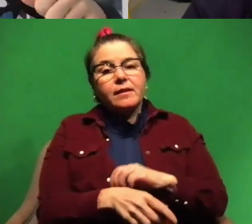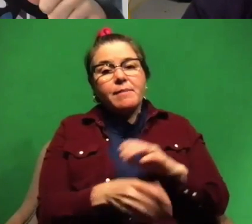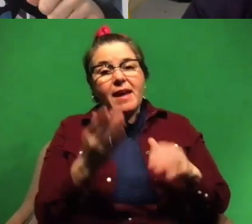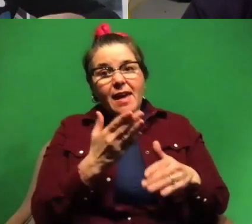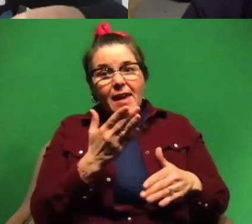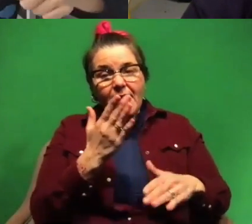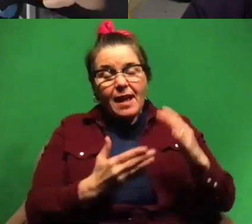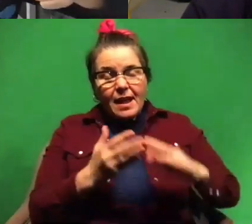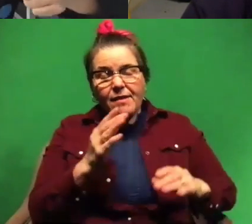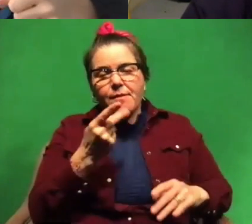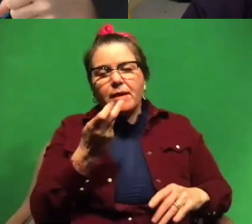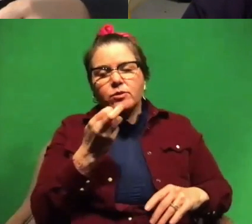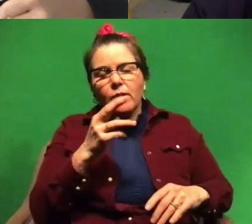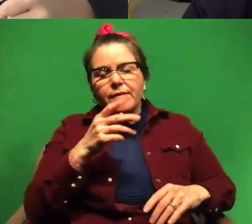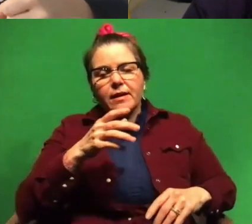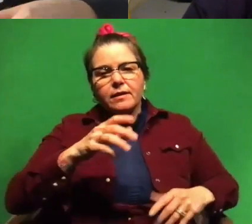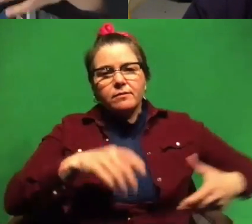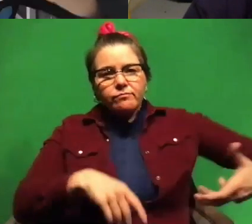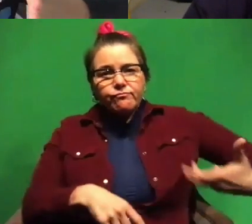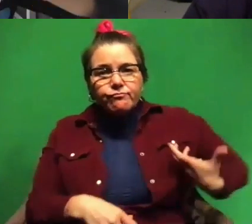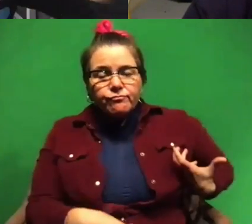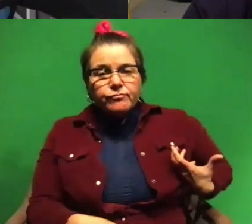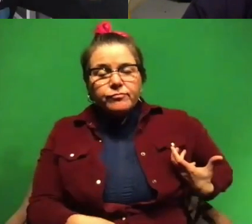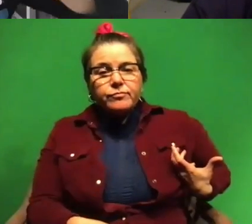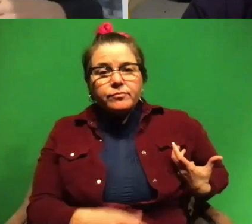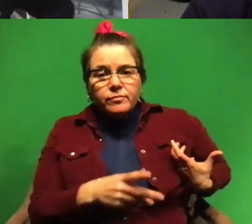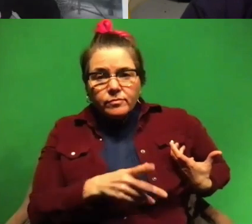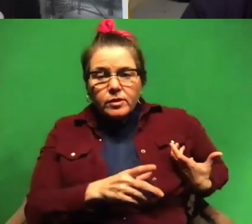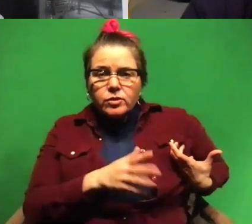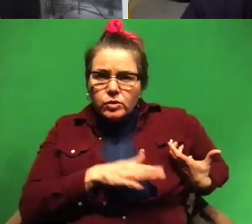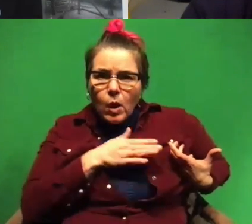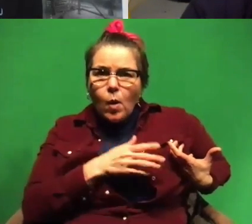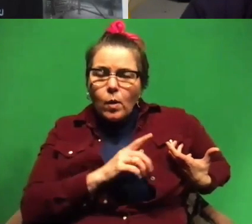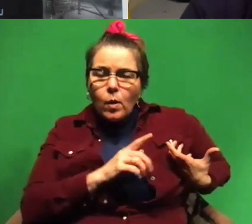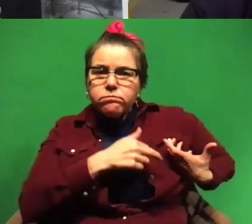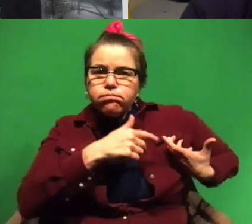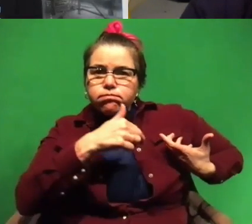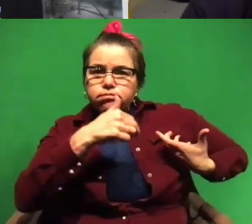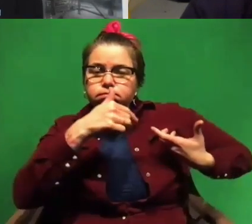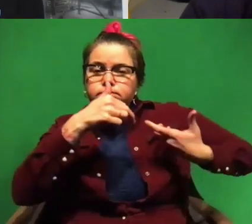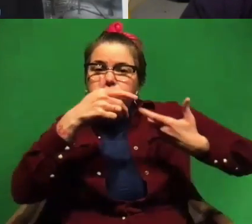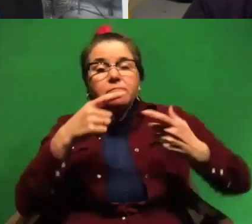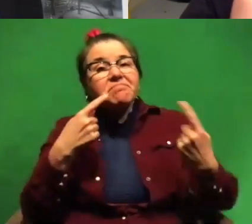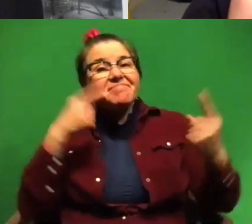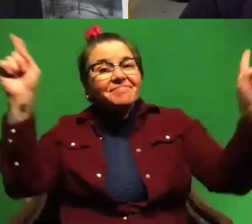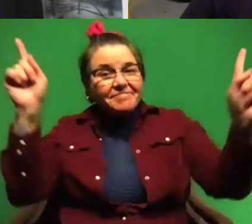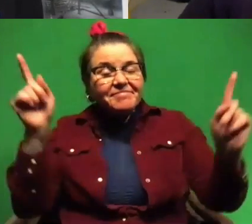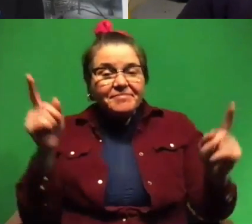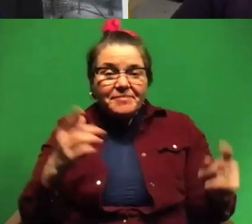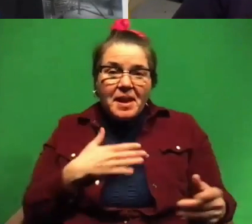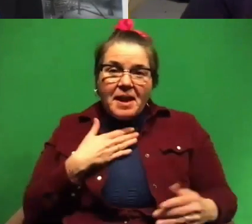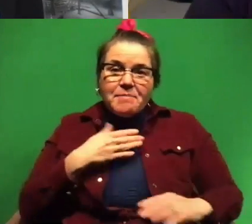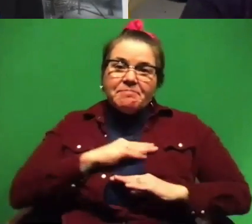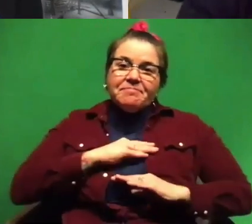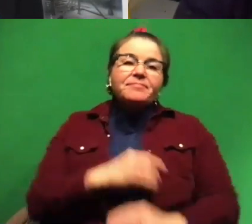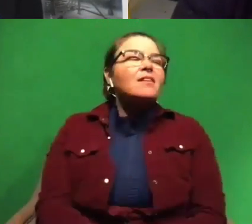the pectoral fin and tucked her under my arm and then just came up very, very slowly. And it was a success. I was very happy.